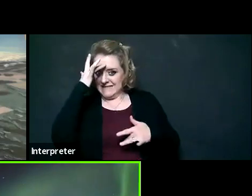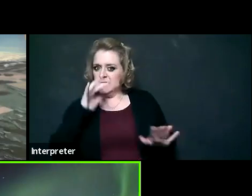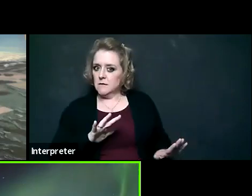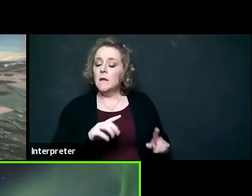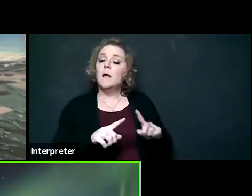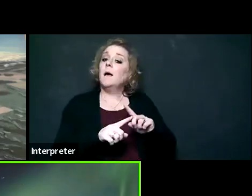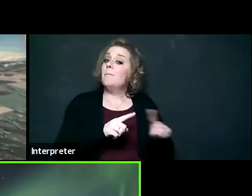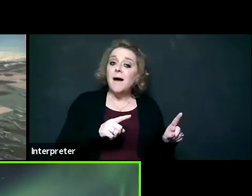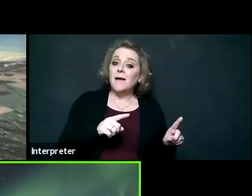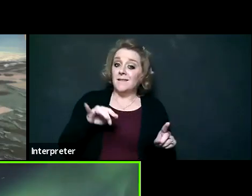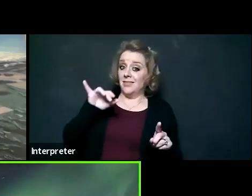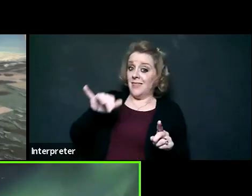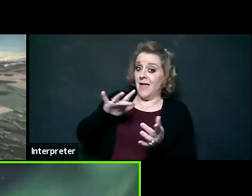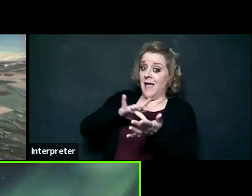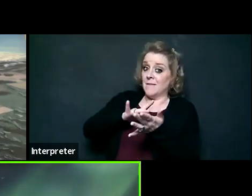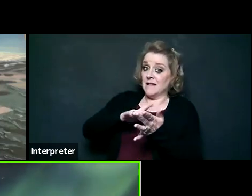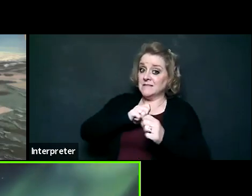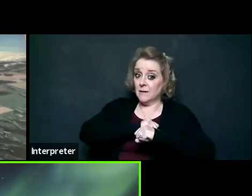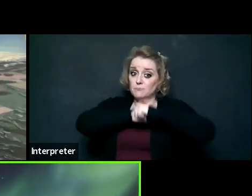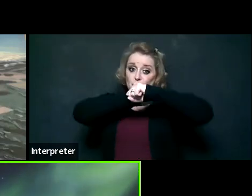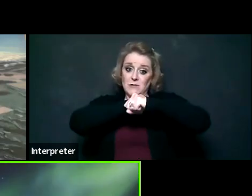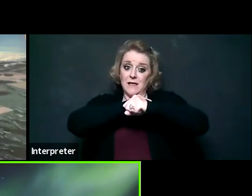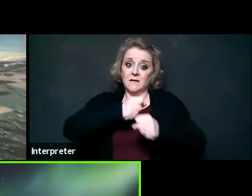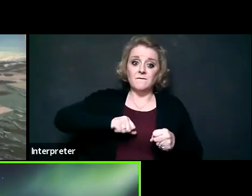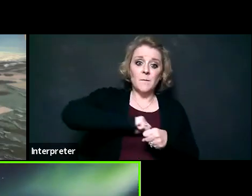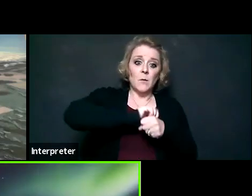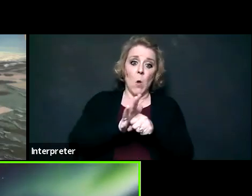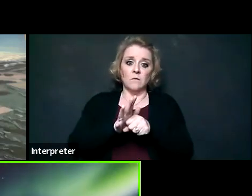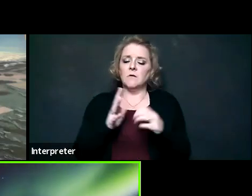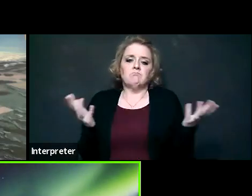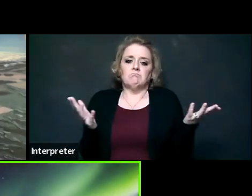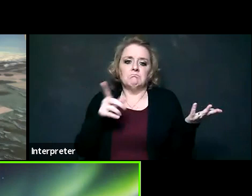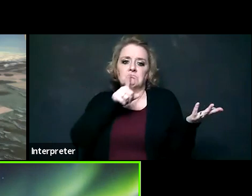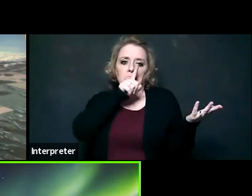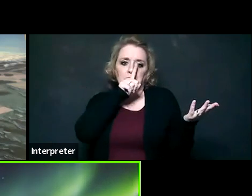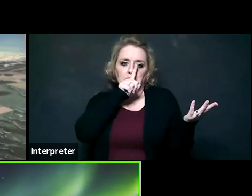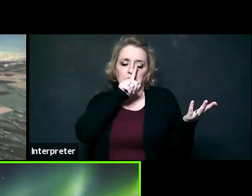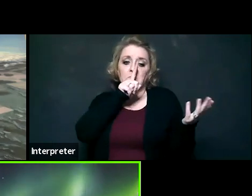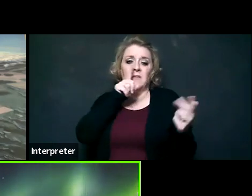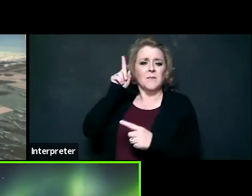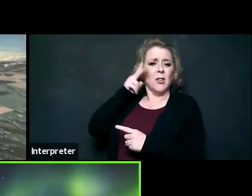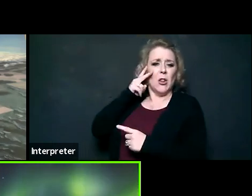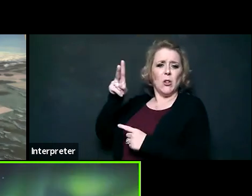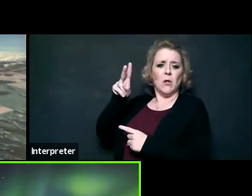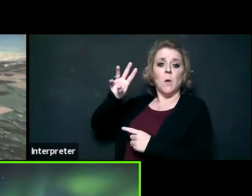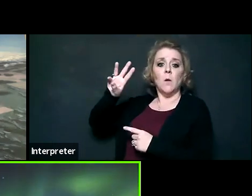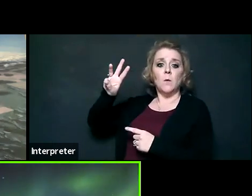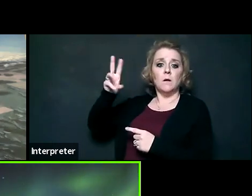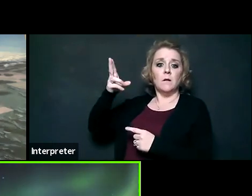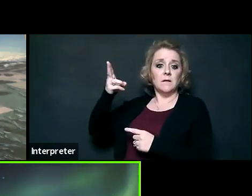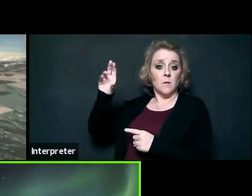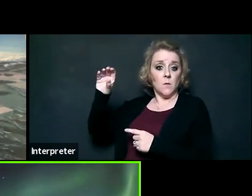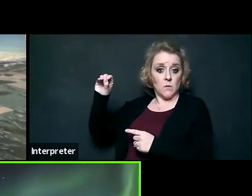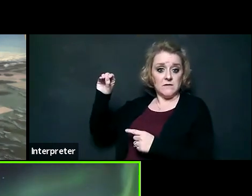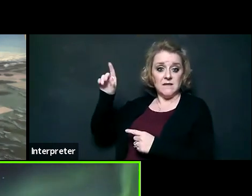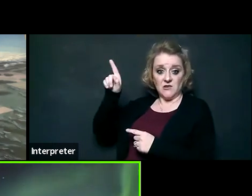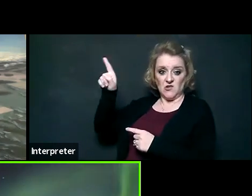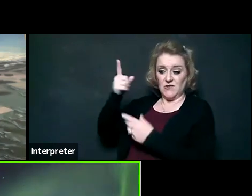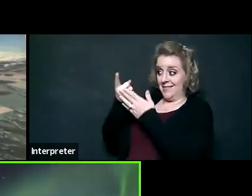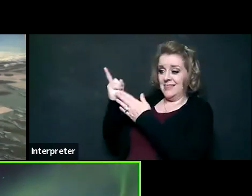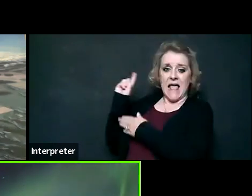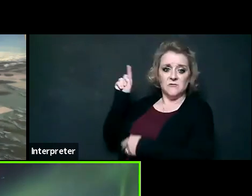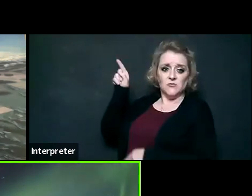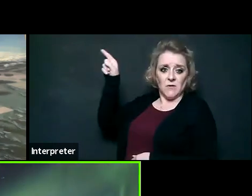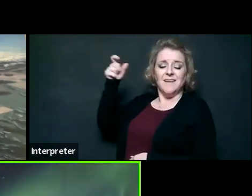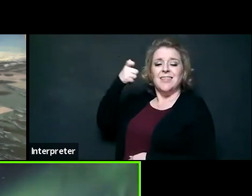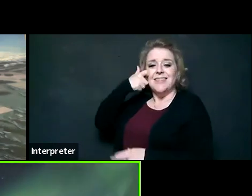people less ill from COVID. That's not out there. If you just look at what the World Health Organization came out with last week,